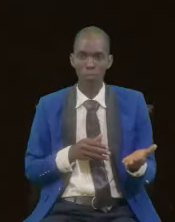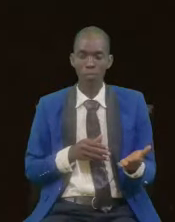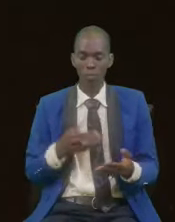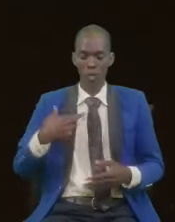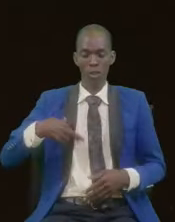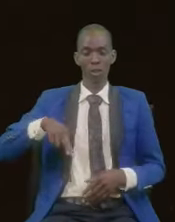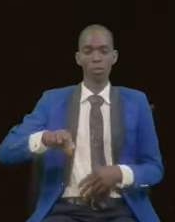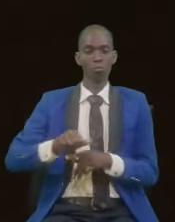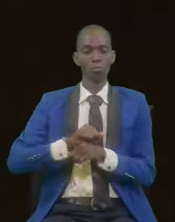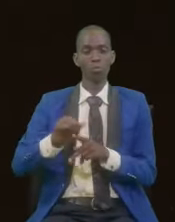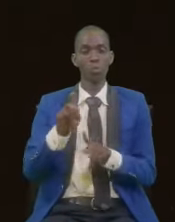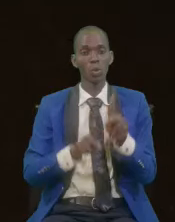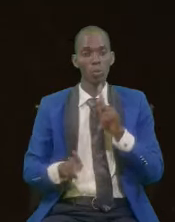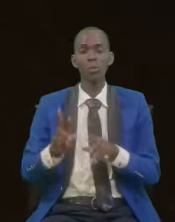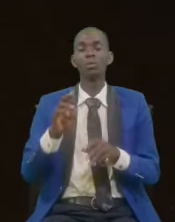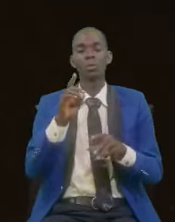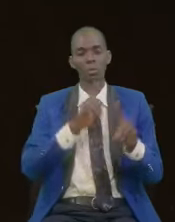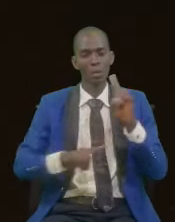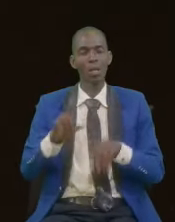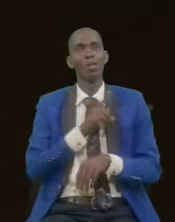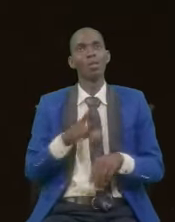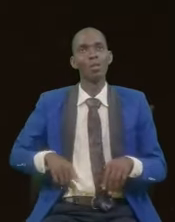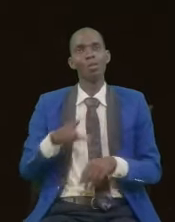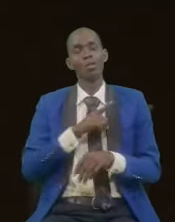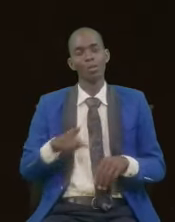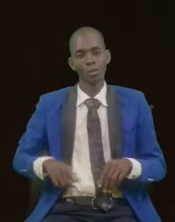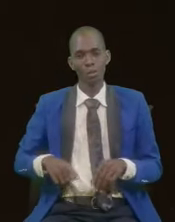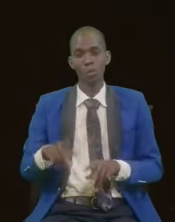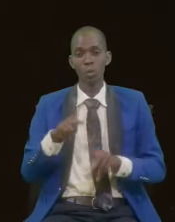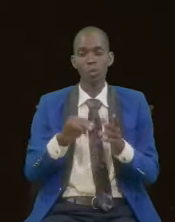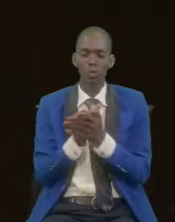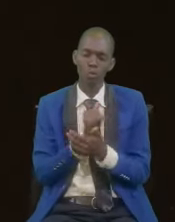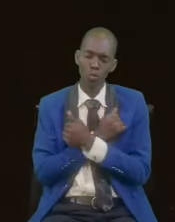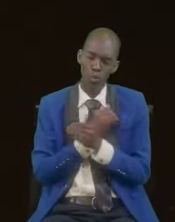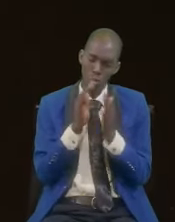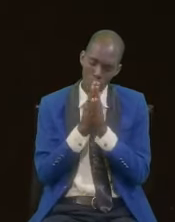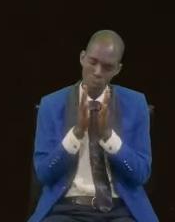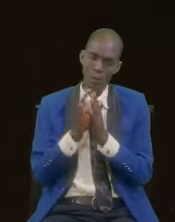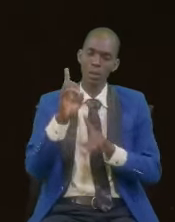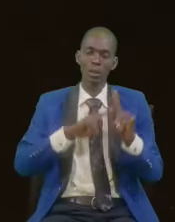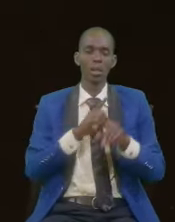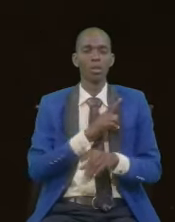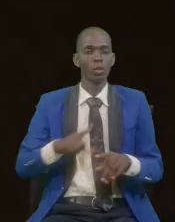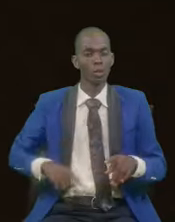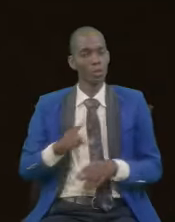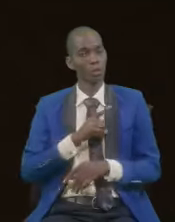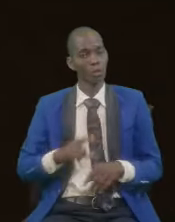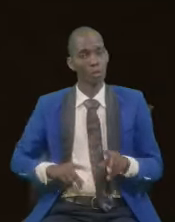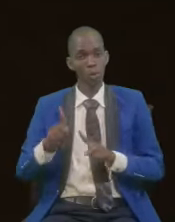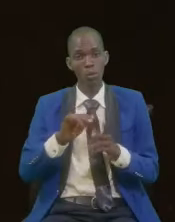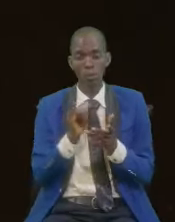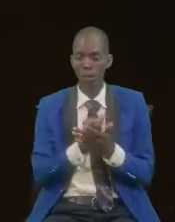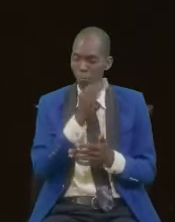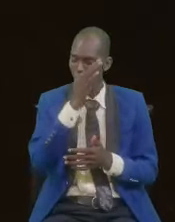religious people, those who pray, those who fast, those